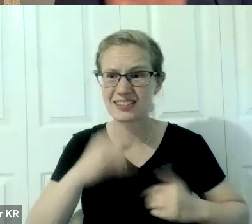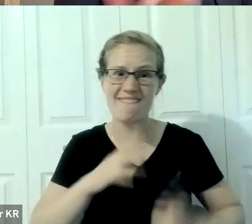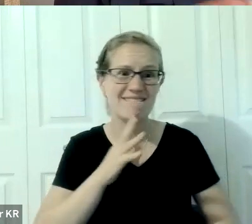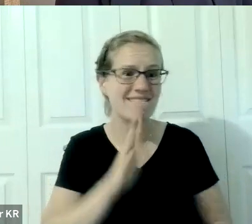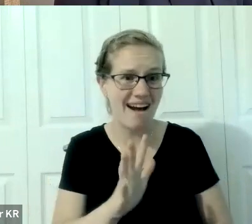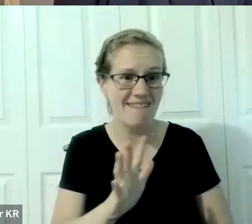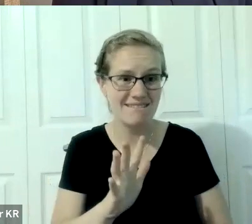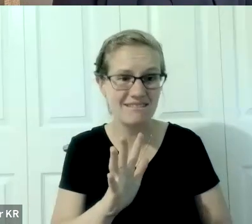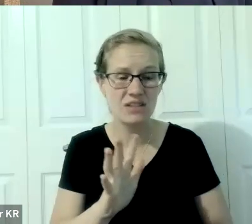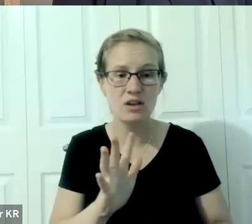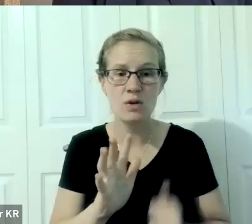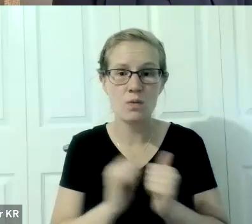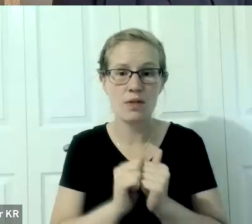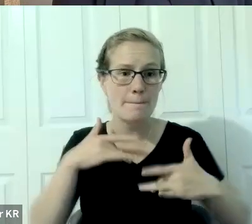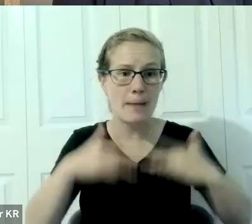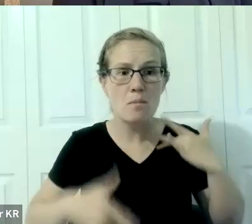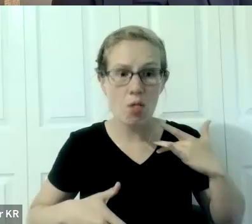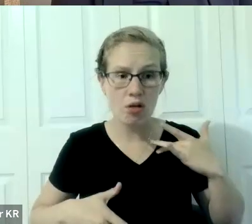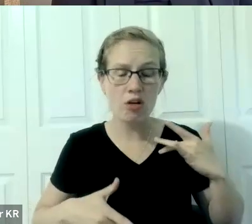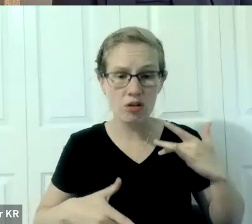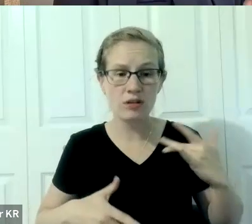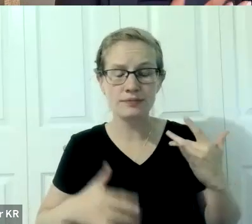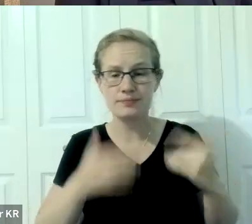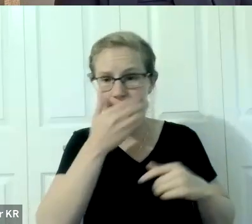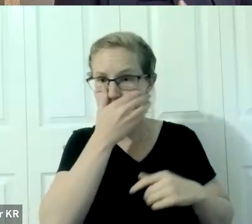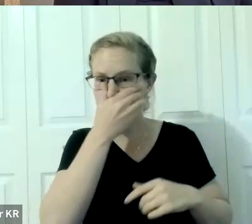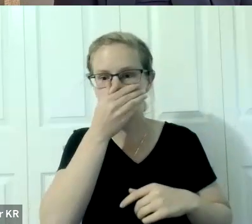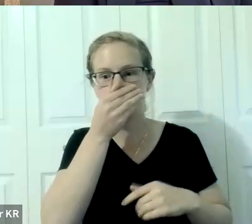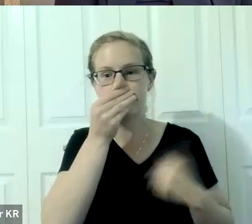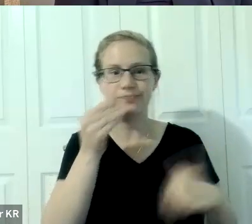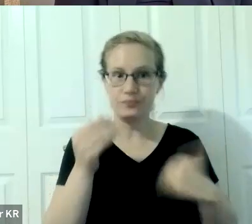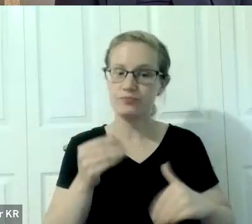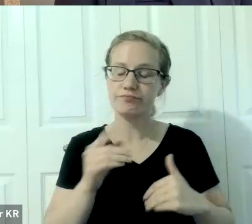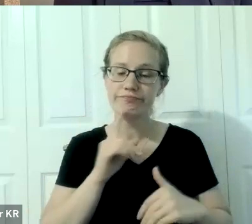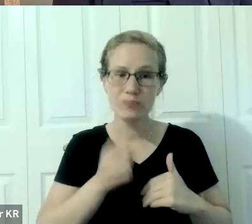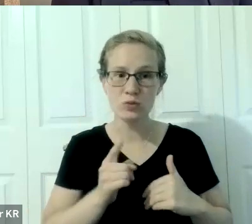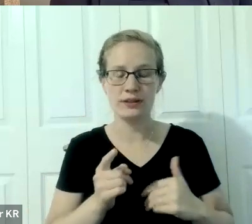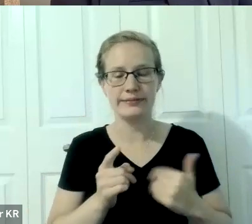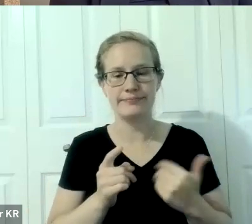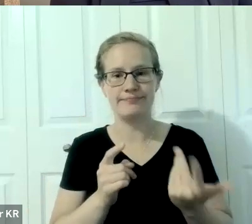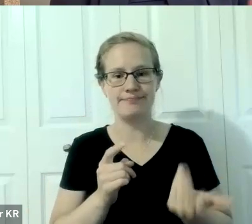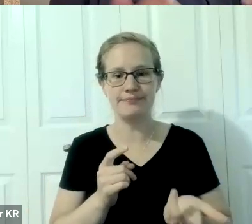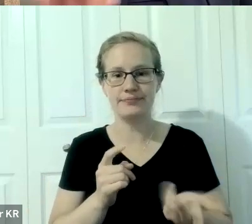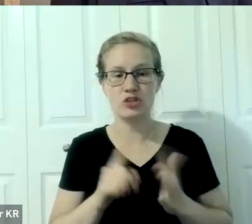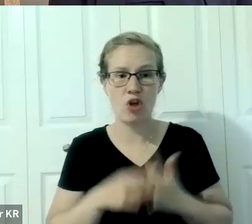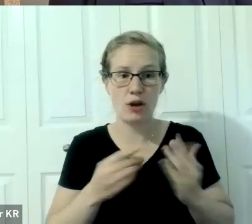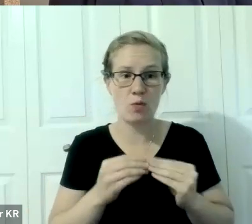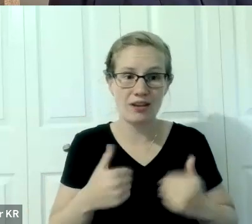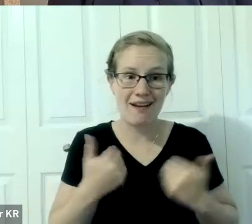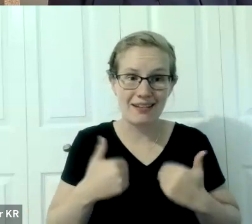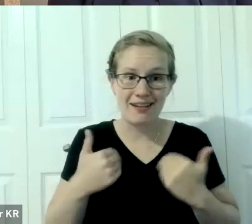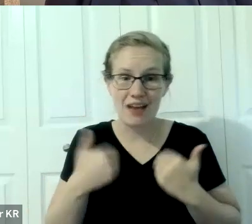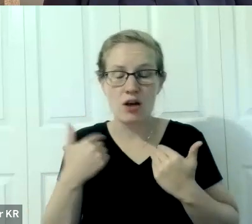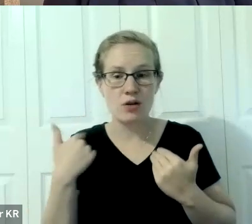with bipolar disorder. And so, you know, it's a real thing that's starting, I think, younger and younger. We're becoming